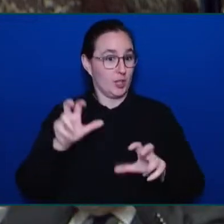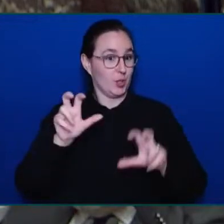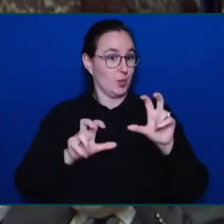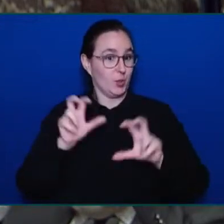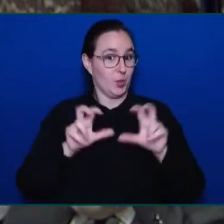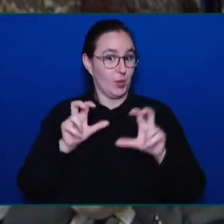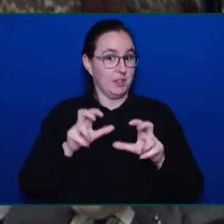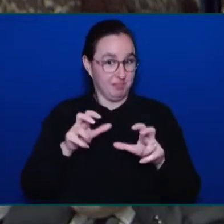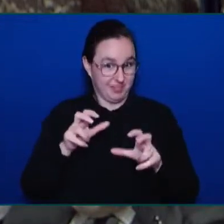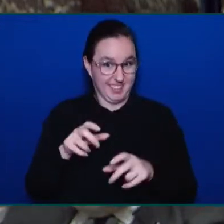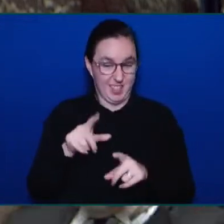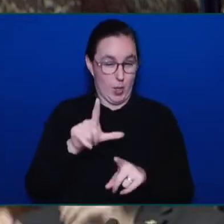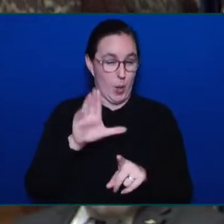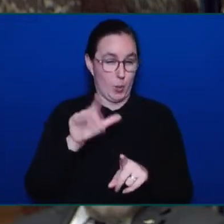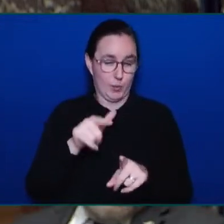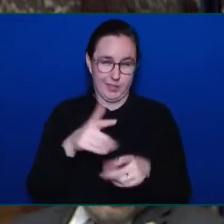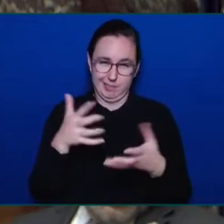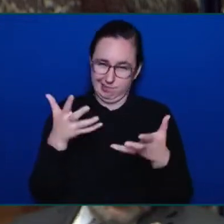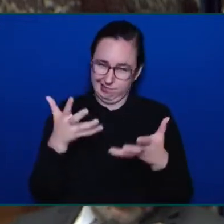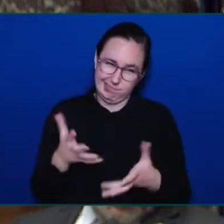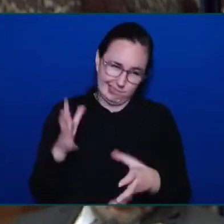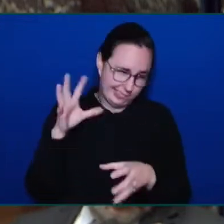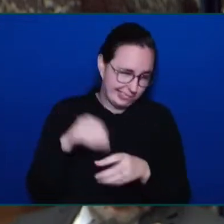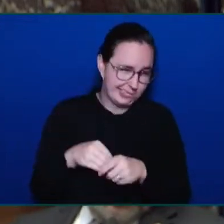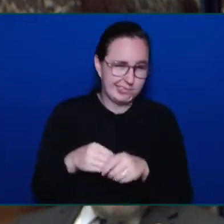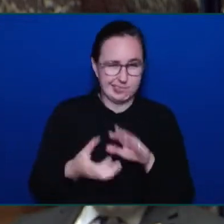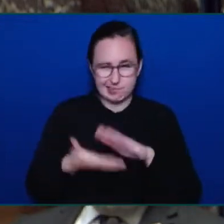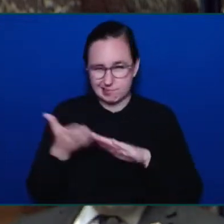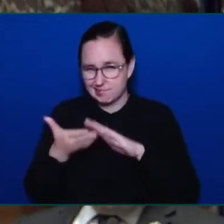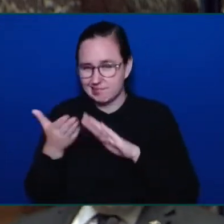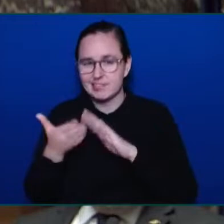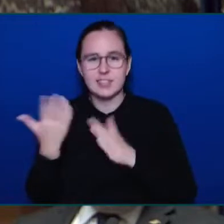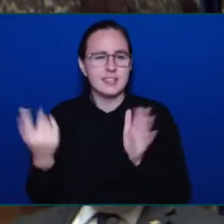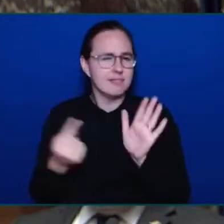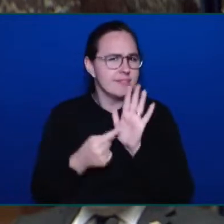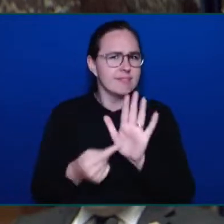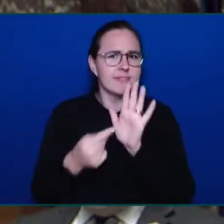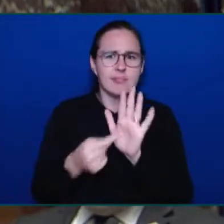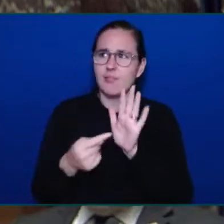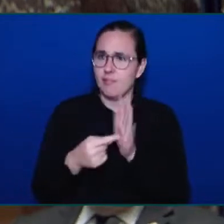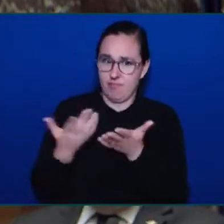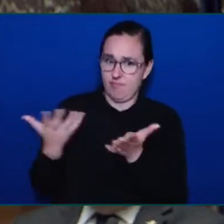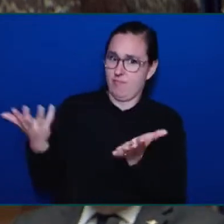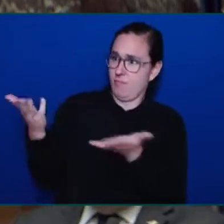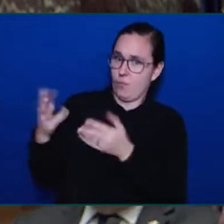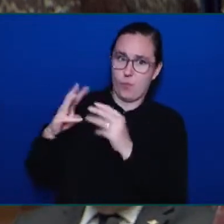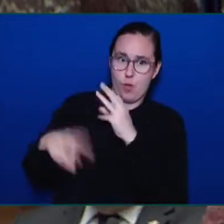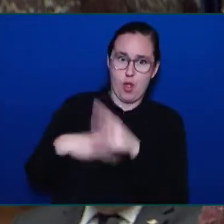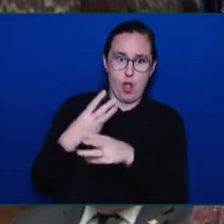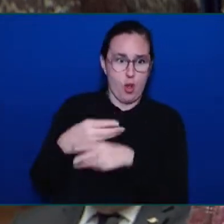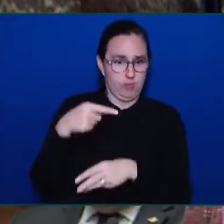the amazing robotics teams from around the world. Would the House please make them welcome?